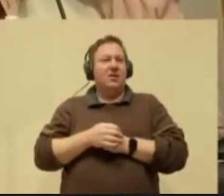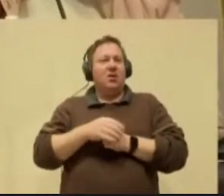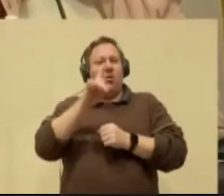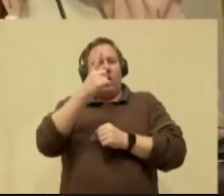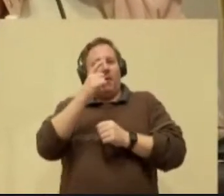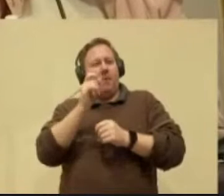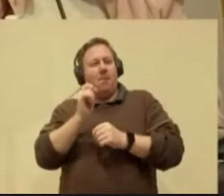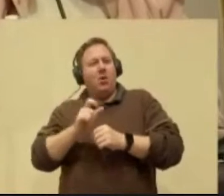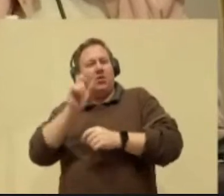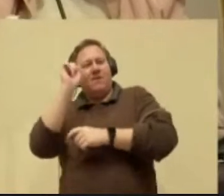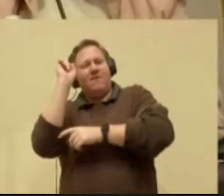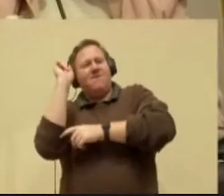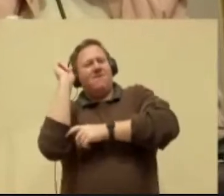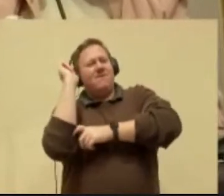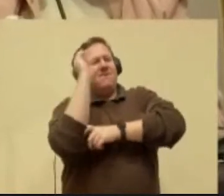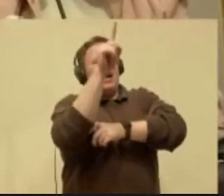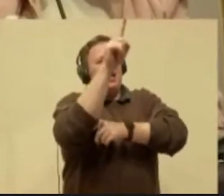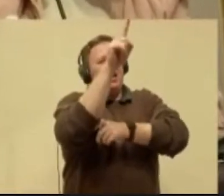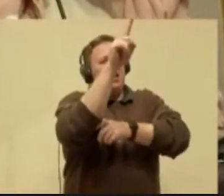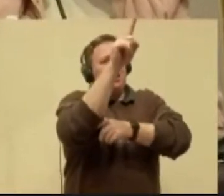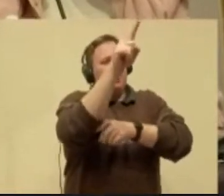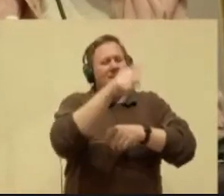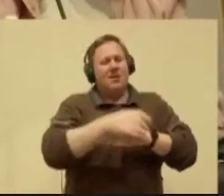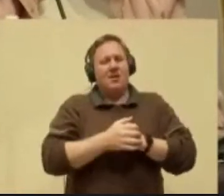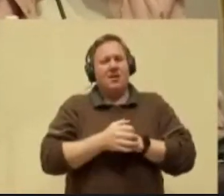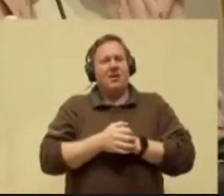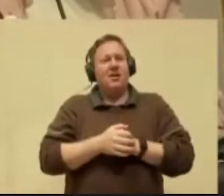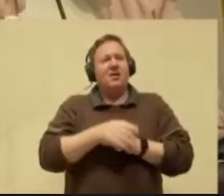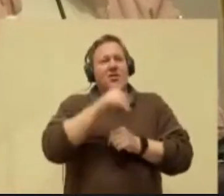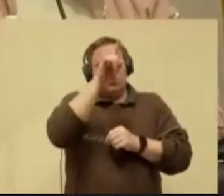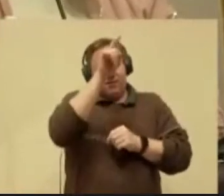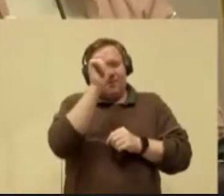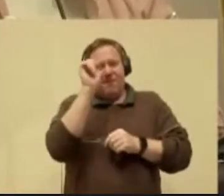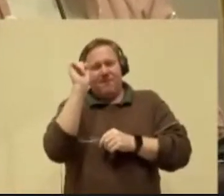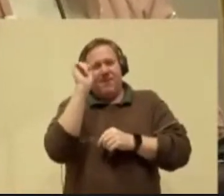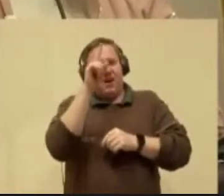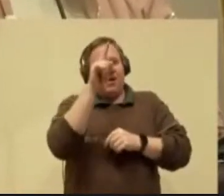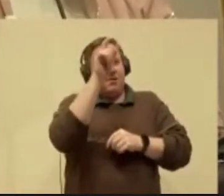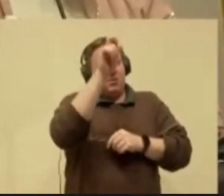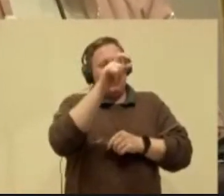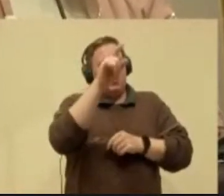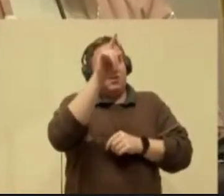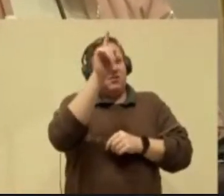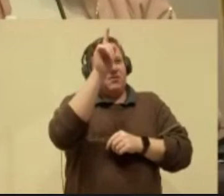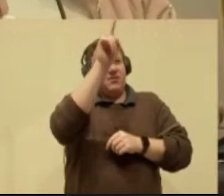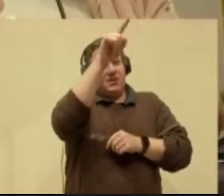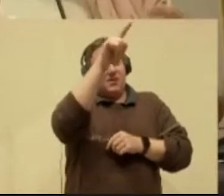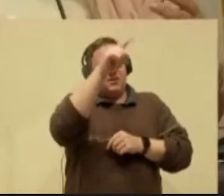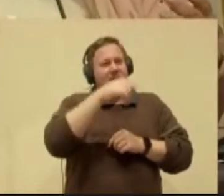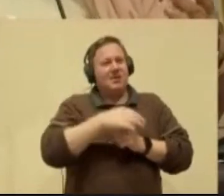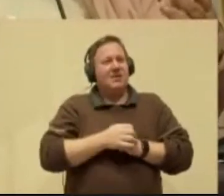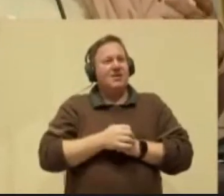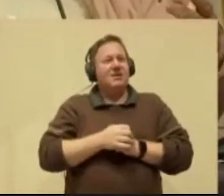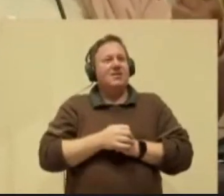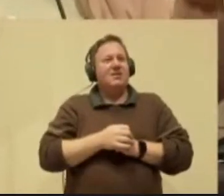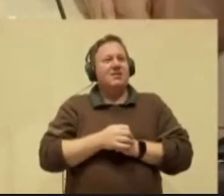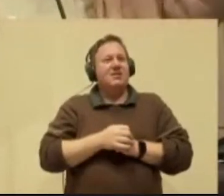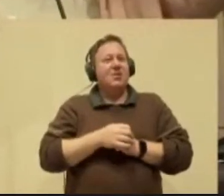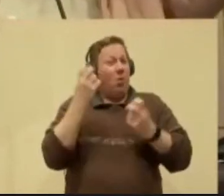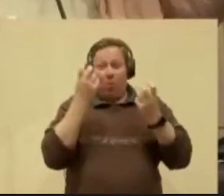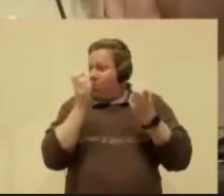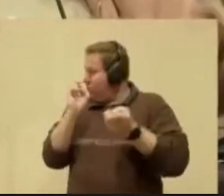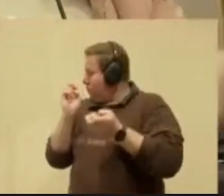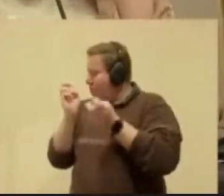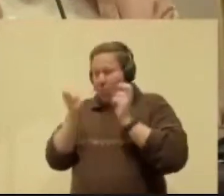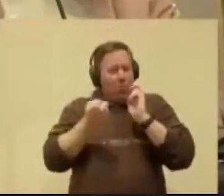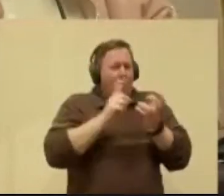at the back right at the back i want you to come first yes i i don't know who you are looking for because